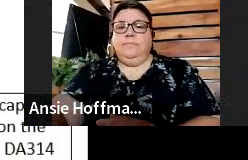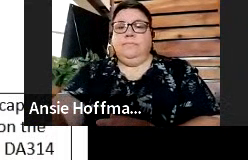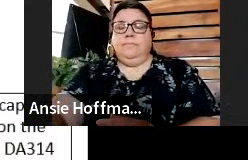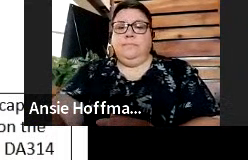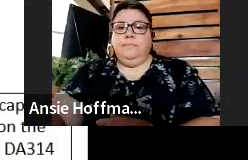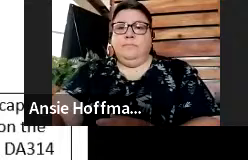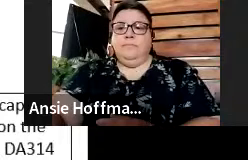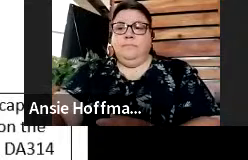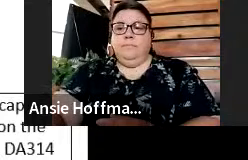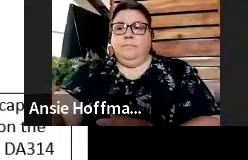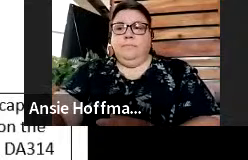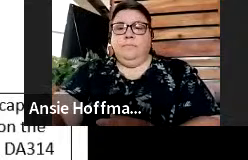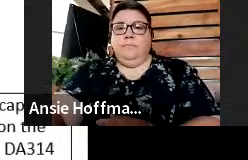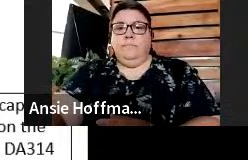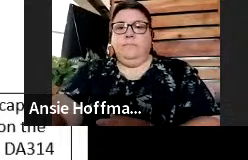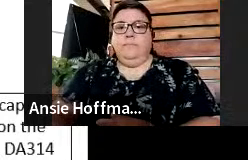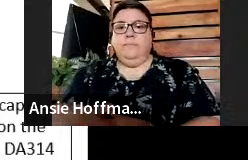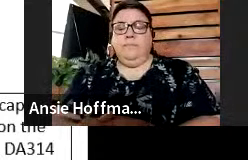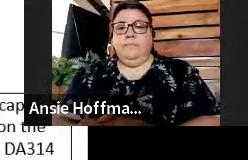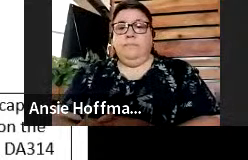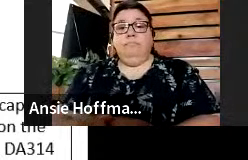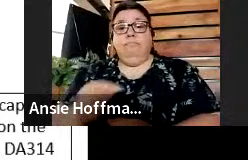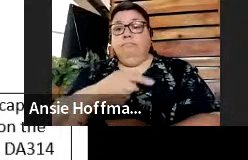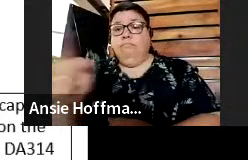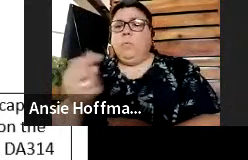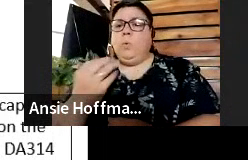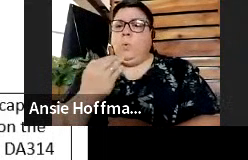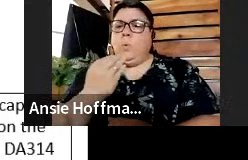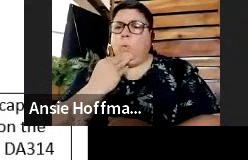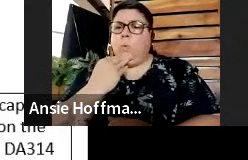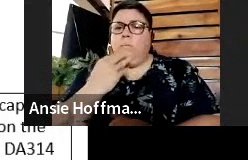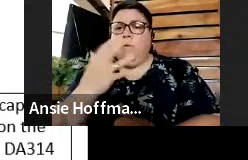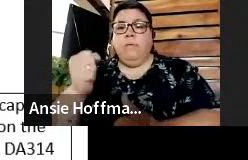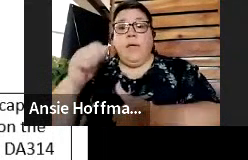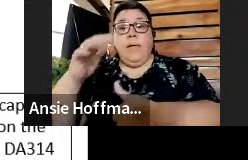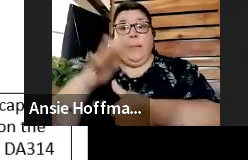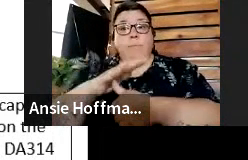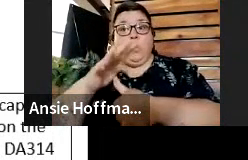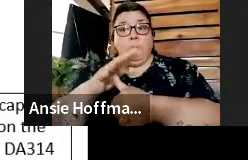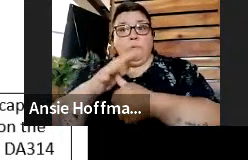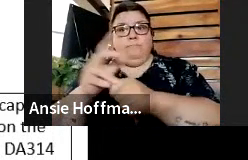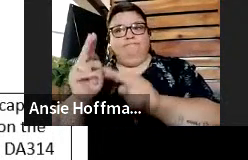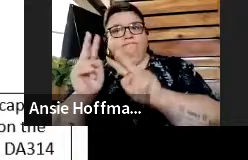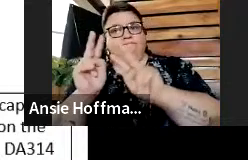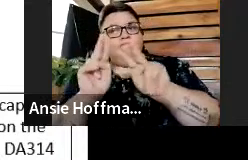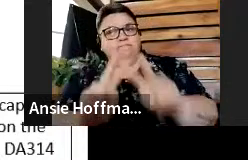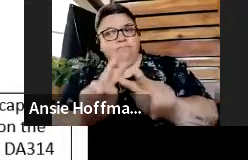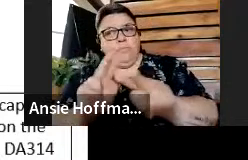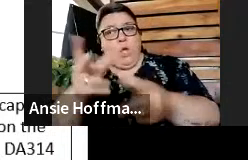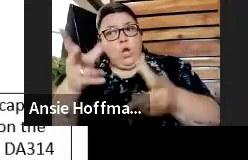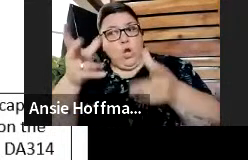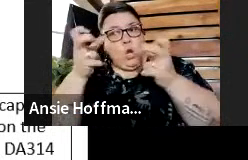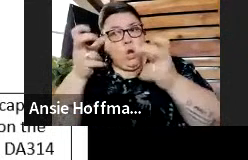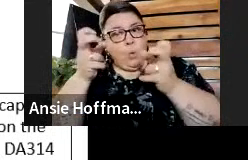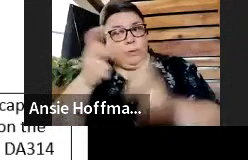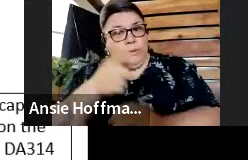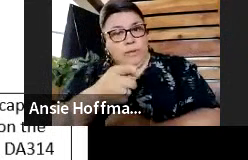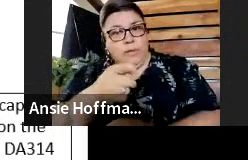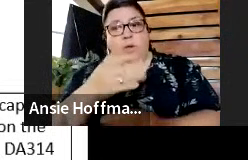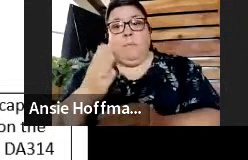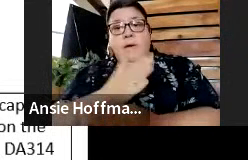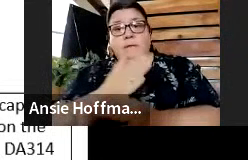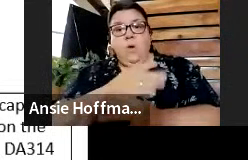Ladies and gentlemen, those are some of the important things that I wanted you to note before I take you through